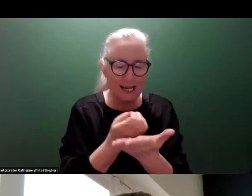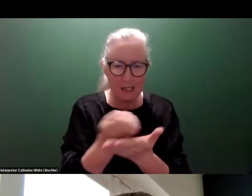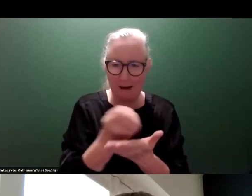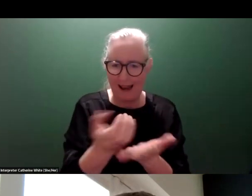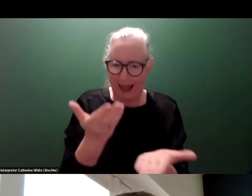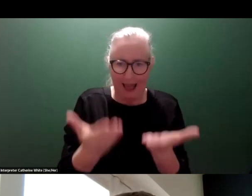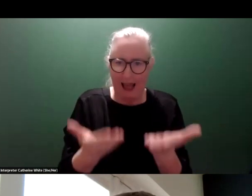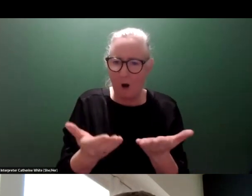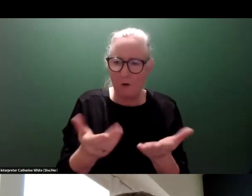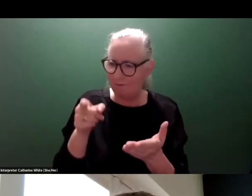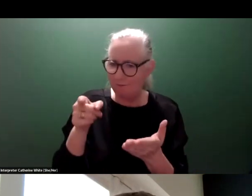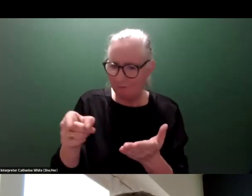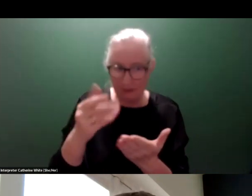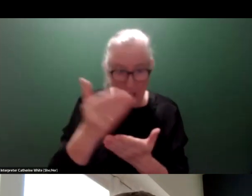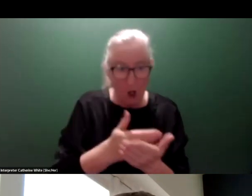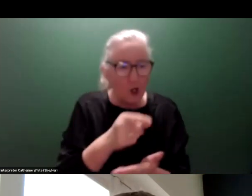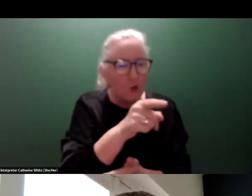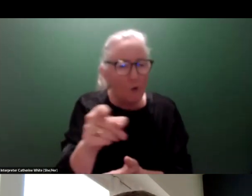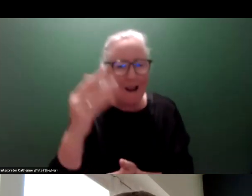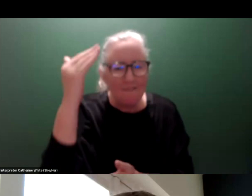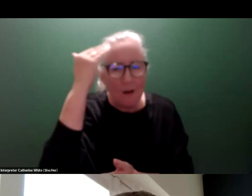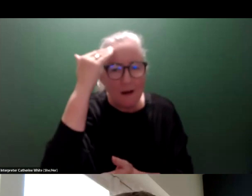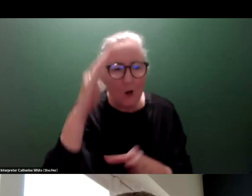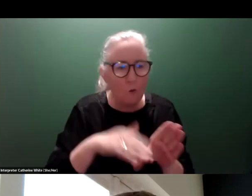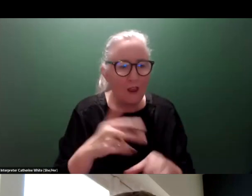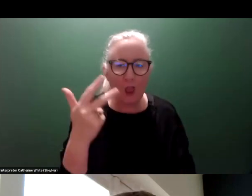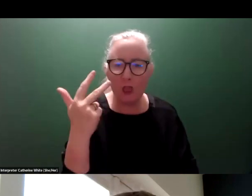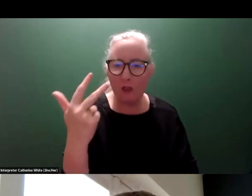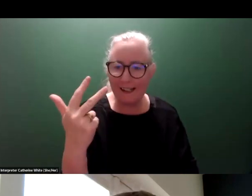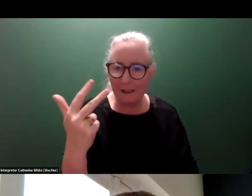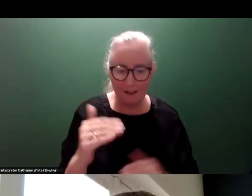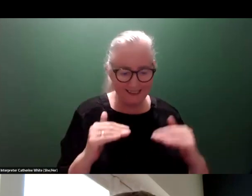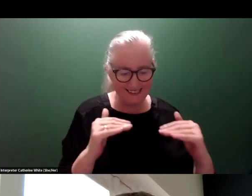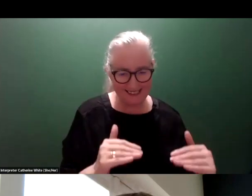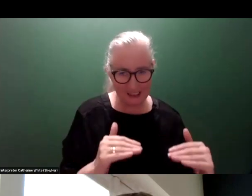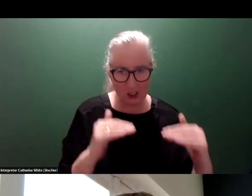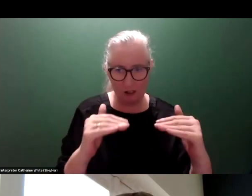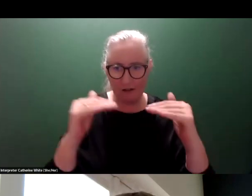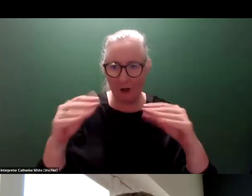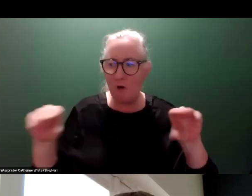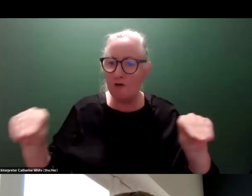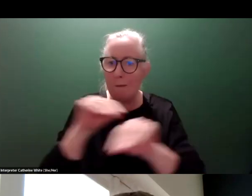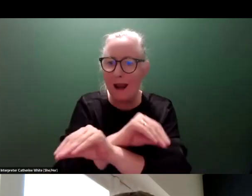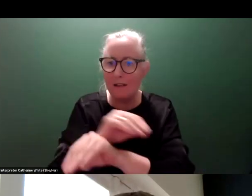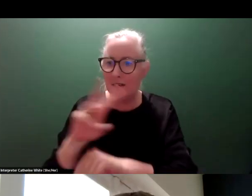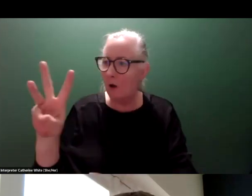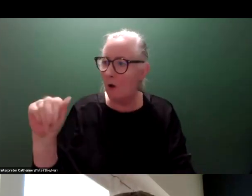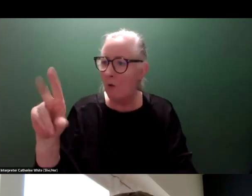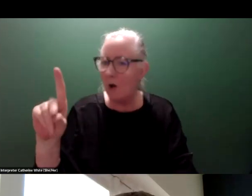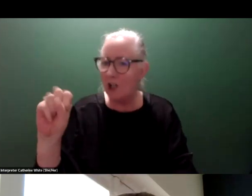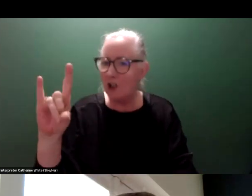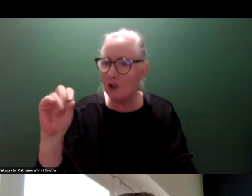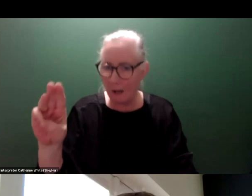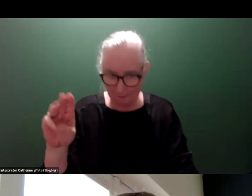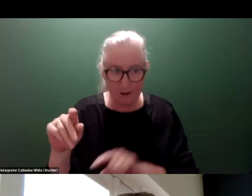position. You're probably familiar with these 3 tiers that will replace the wardship system. And as we've emphasized many times,